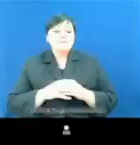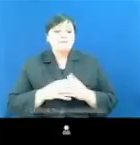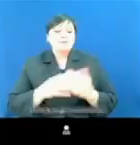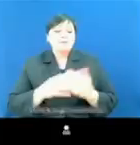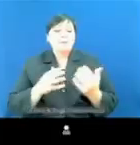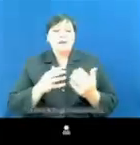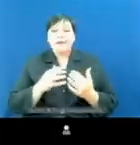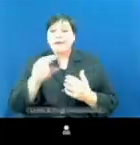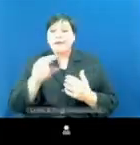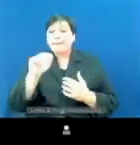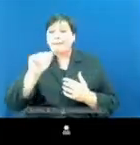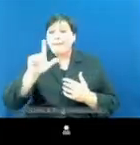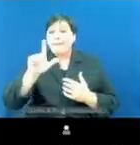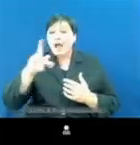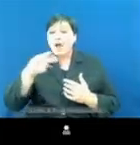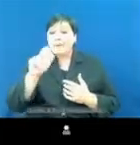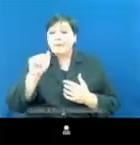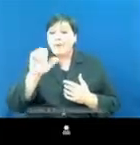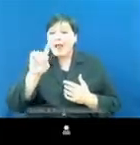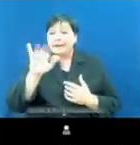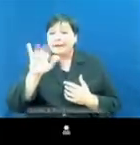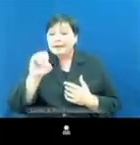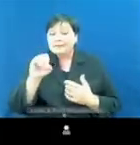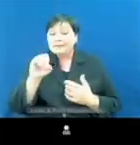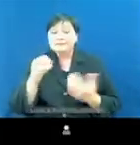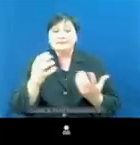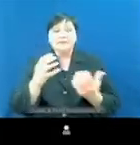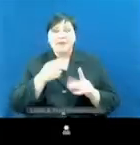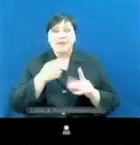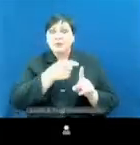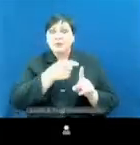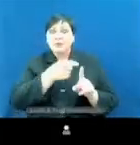malpractice, wrongful death,